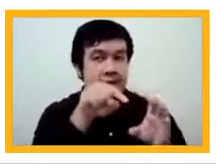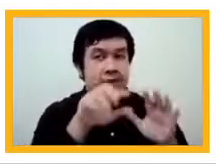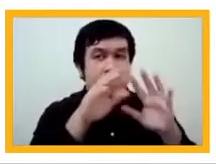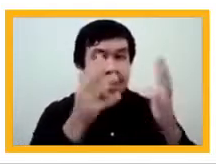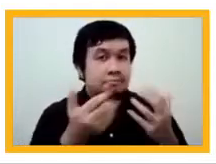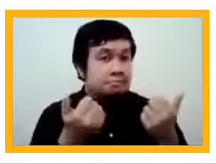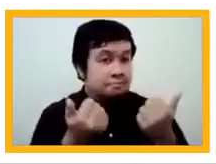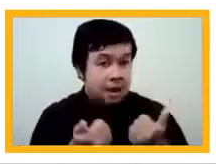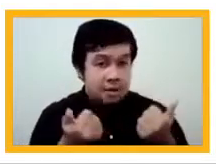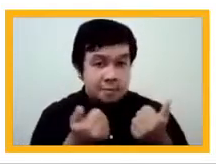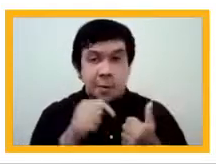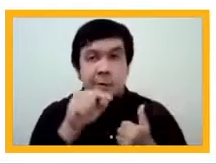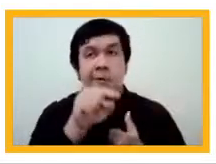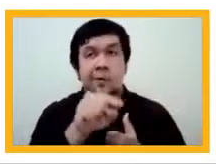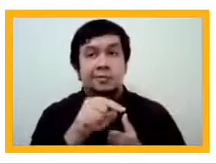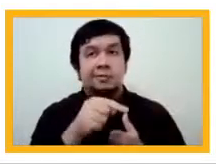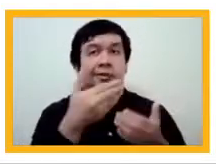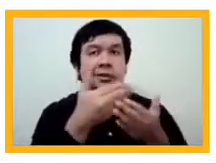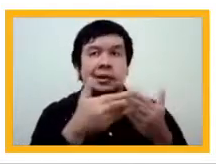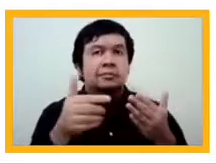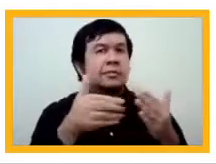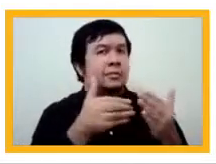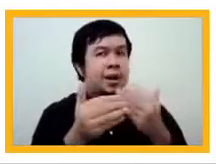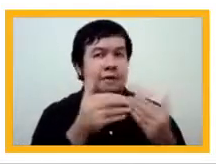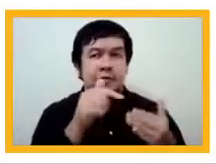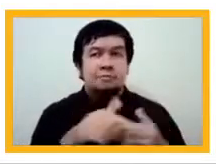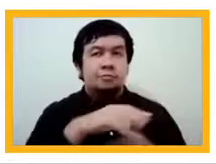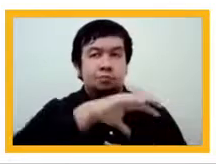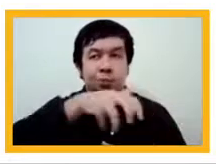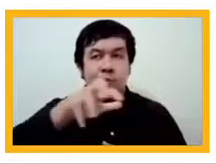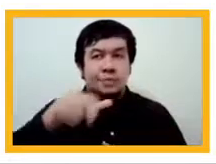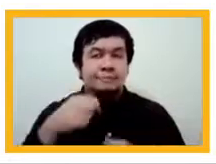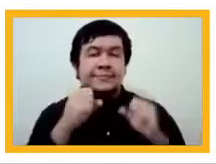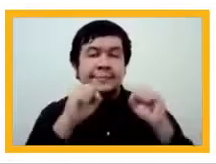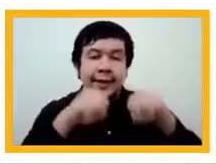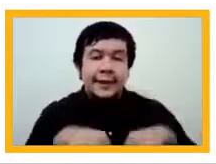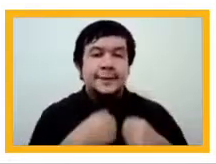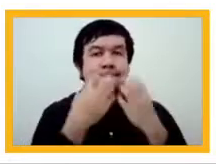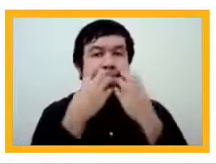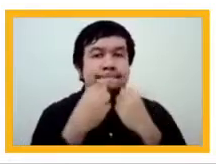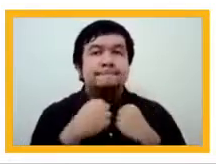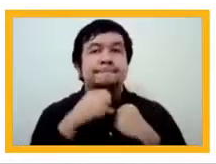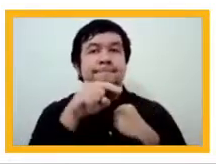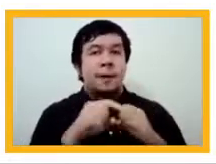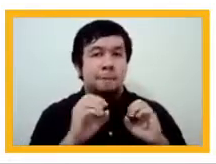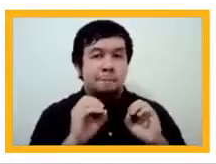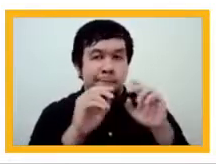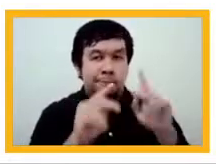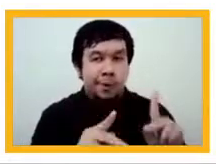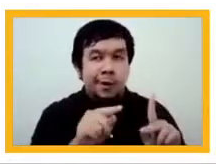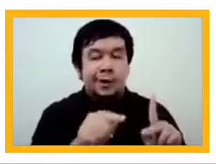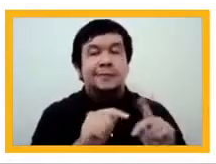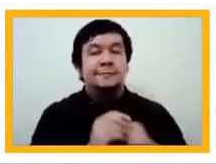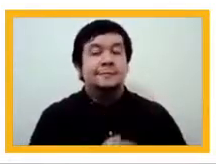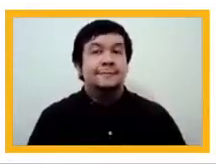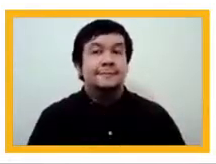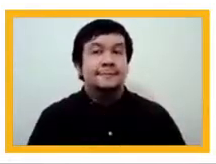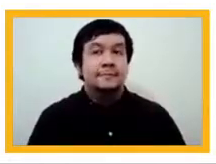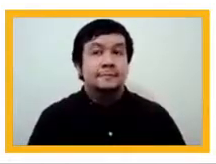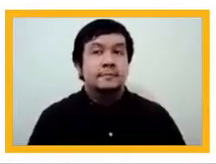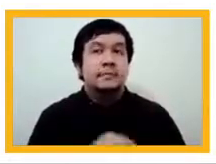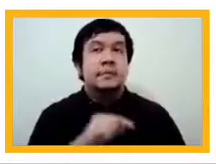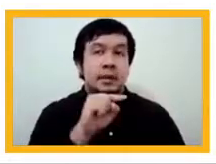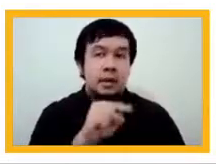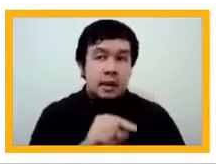tremendous opportunities to tap this digital education opportunities. And the, with respect to the industry university